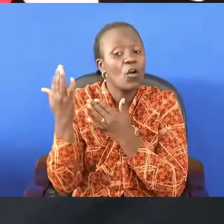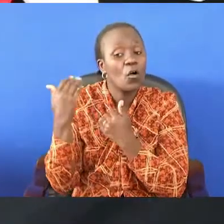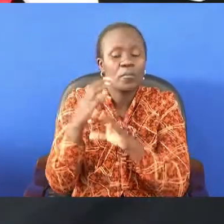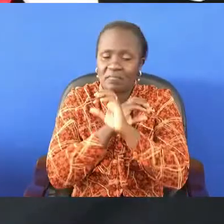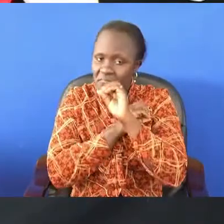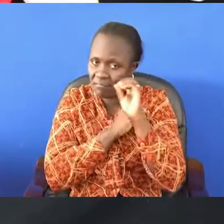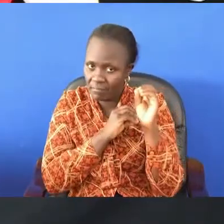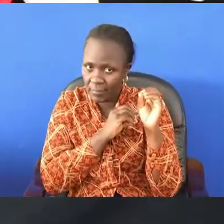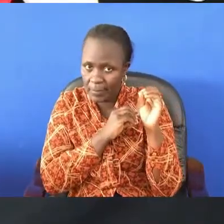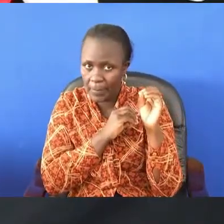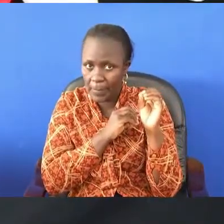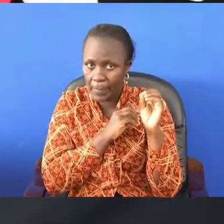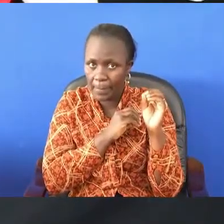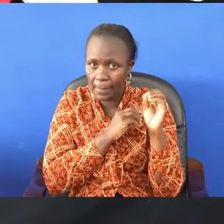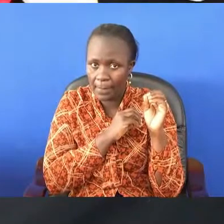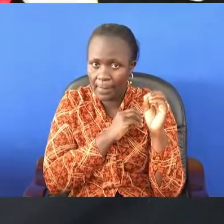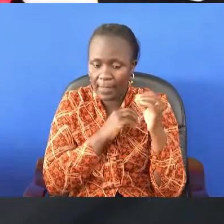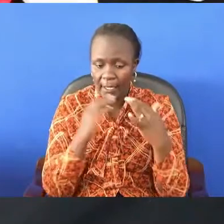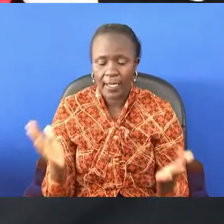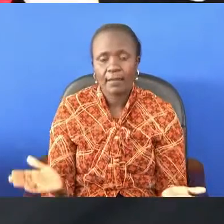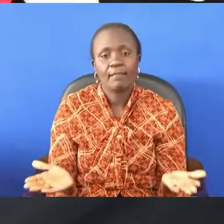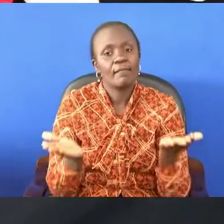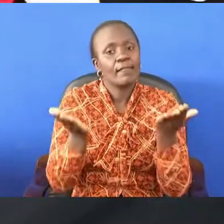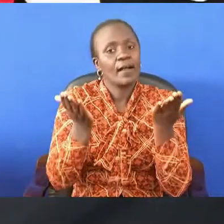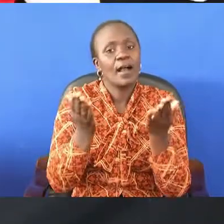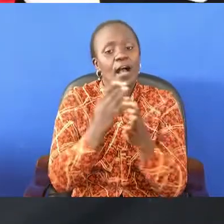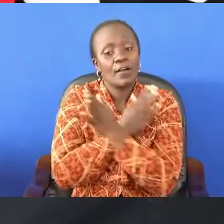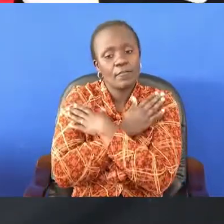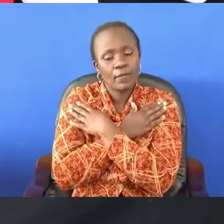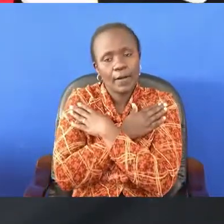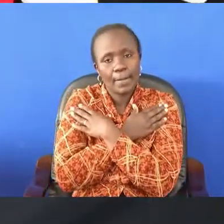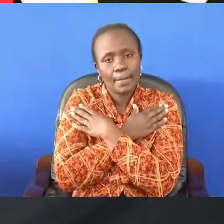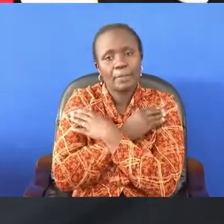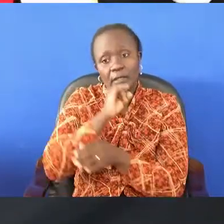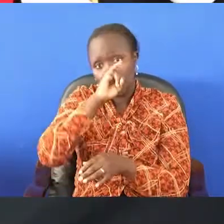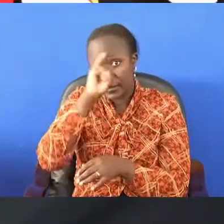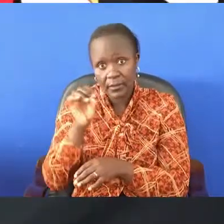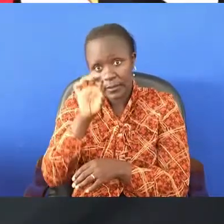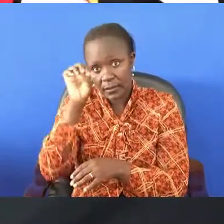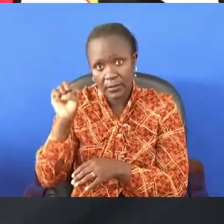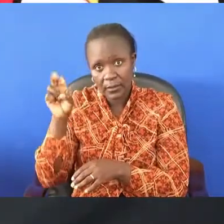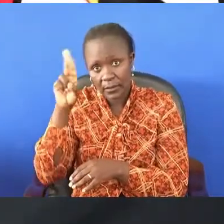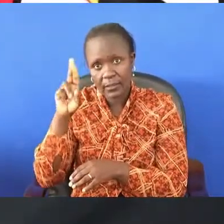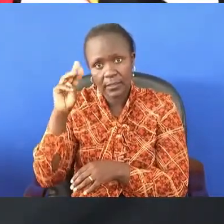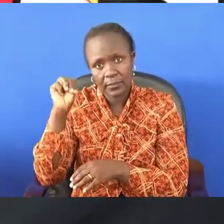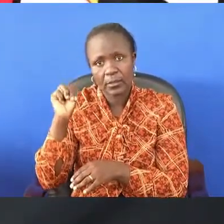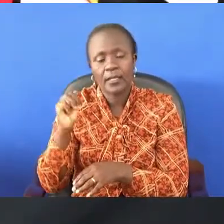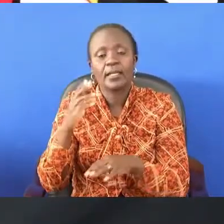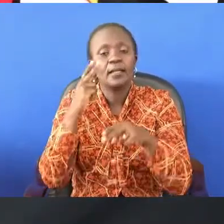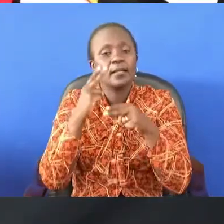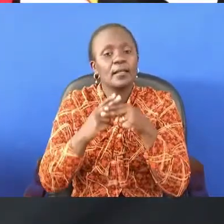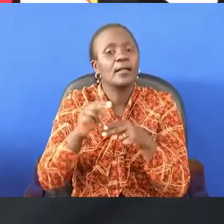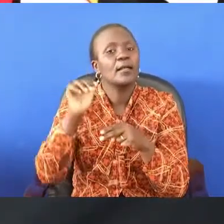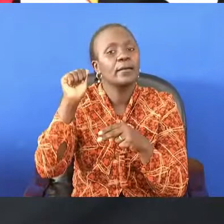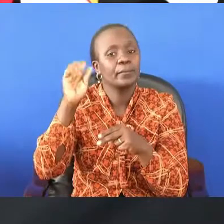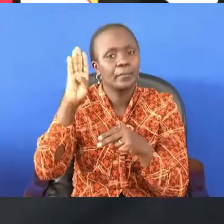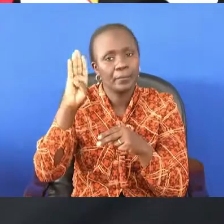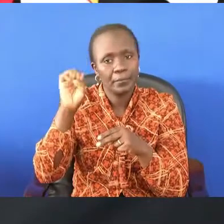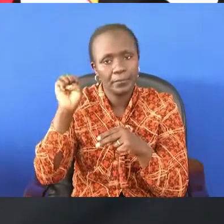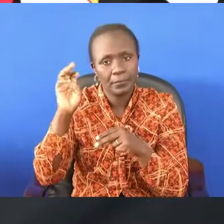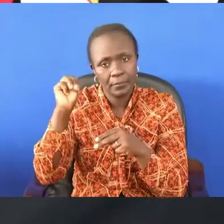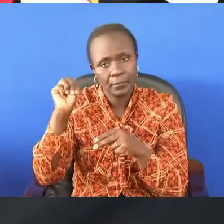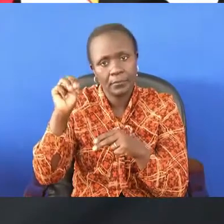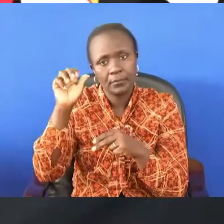expect. He raised a friend of Jeremiah, that is Ebed-Melech, when he was